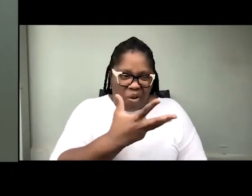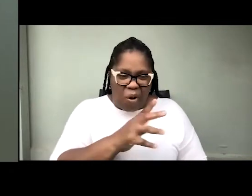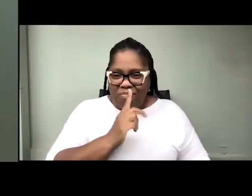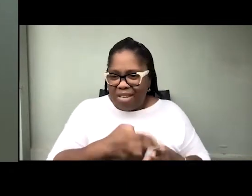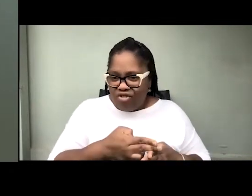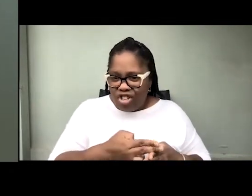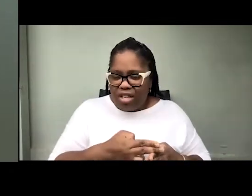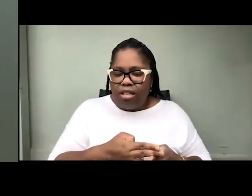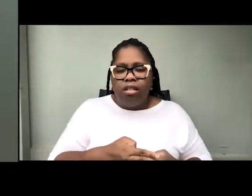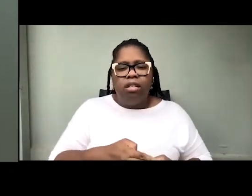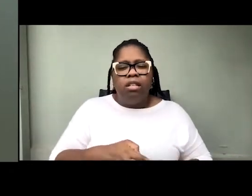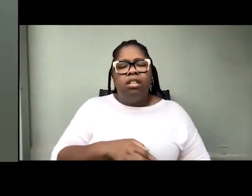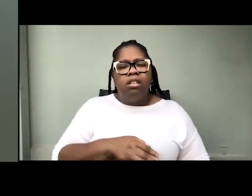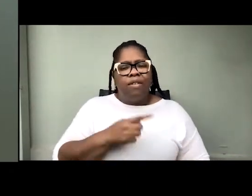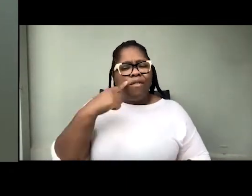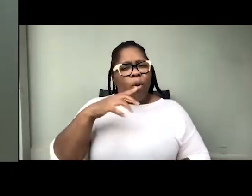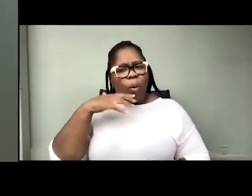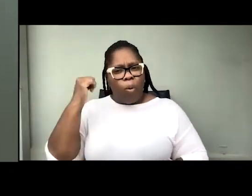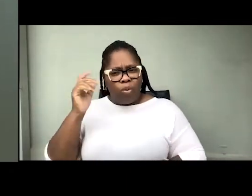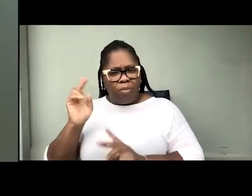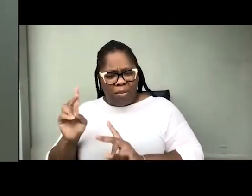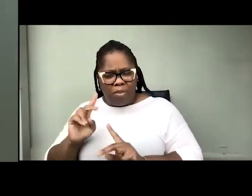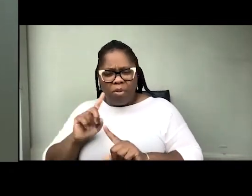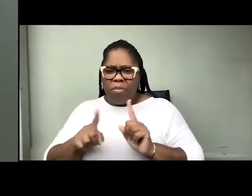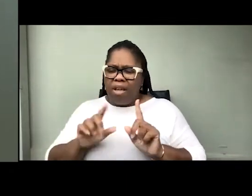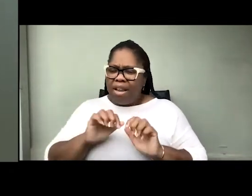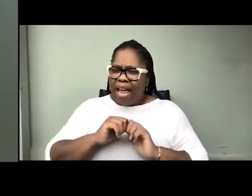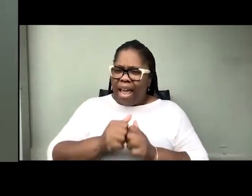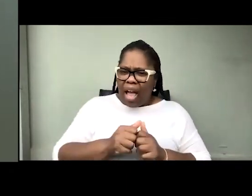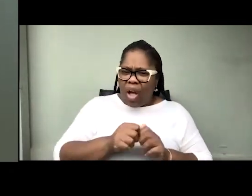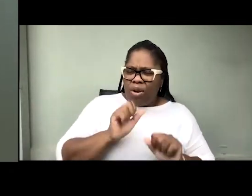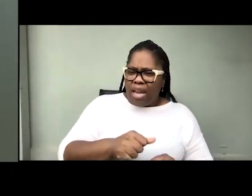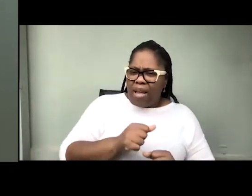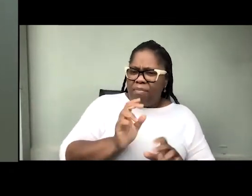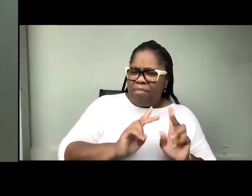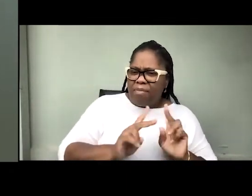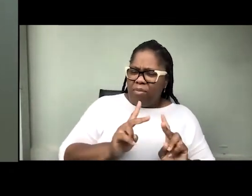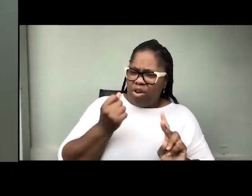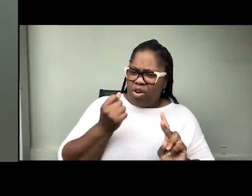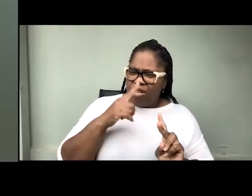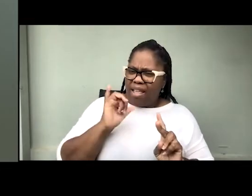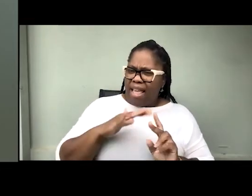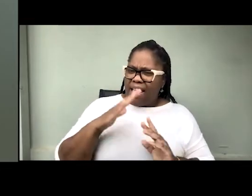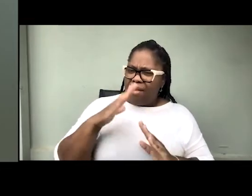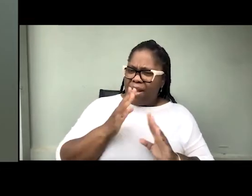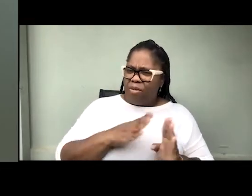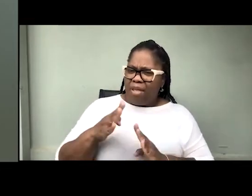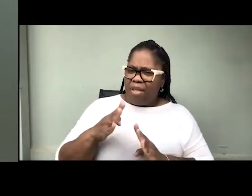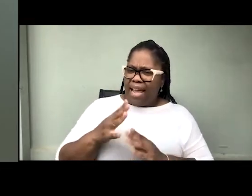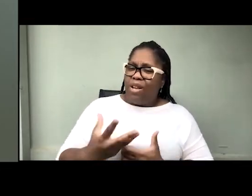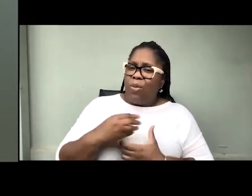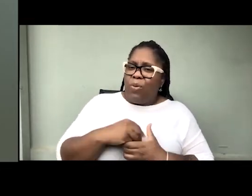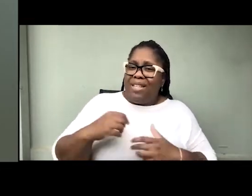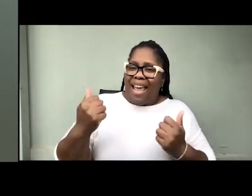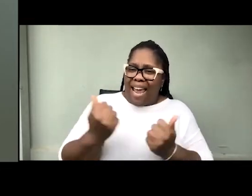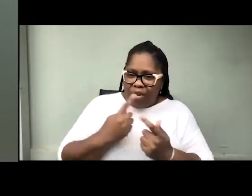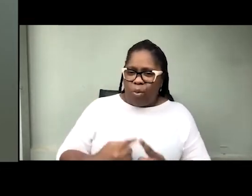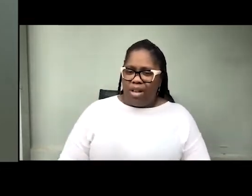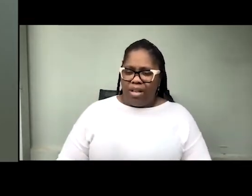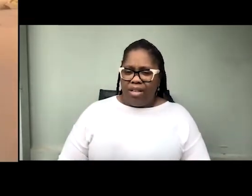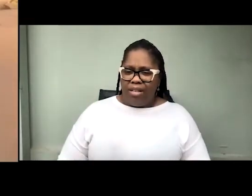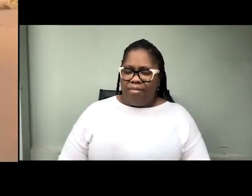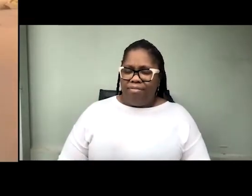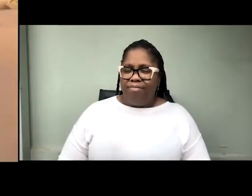not just for older adults, but how can we help people see that the master plan was written with everyone in mind?